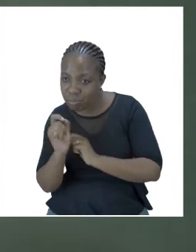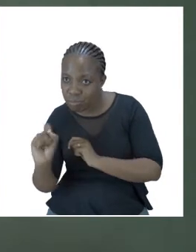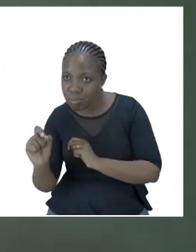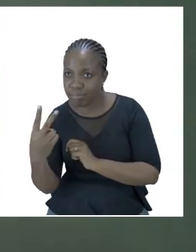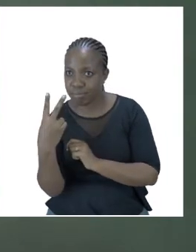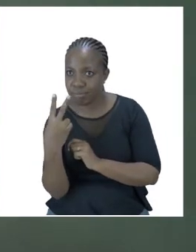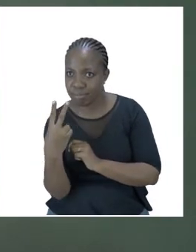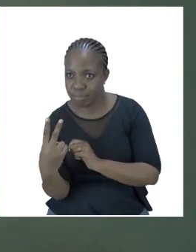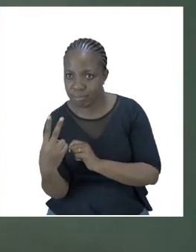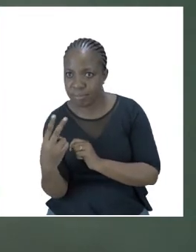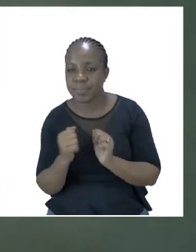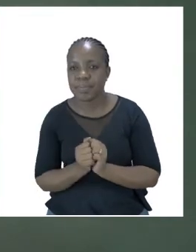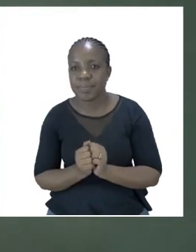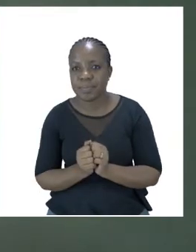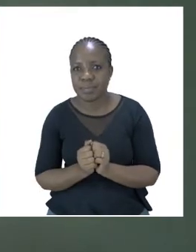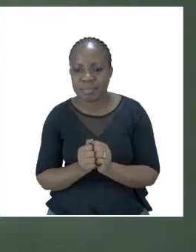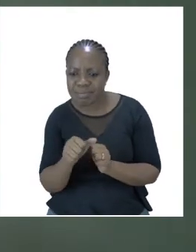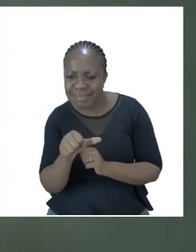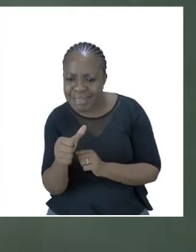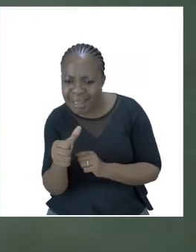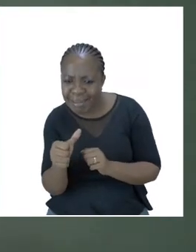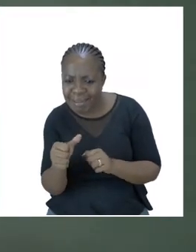Let's now take a look at the other pencils.